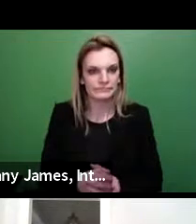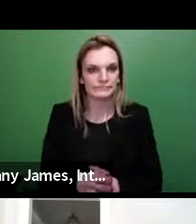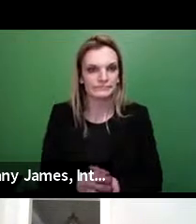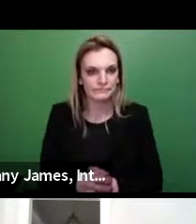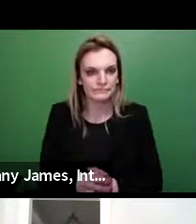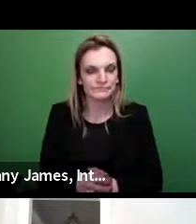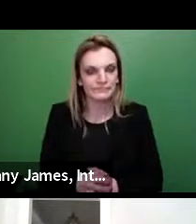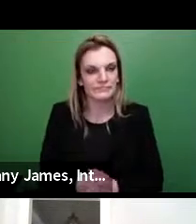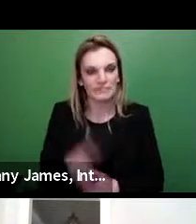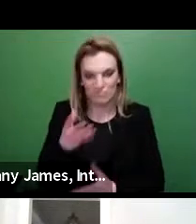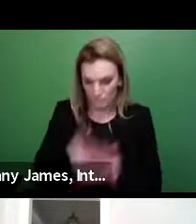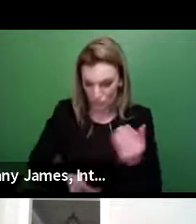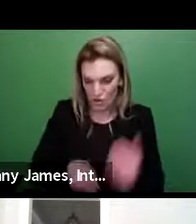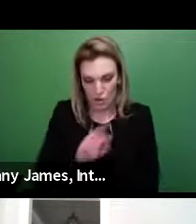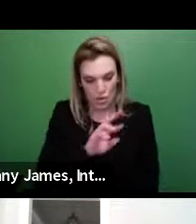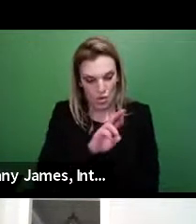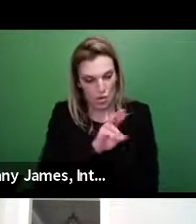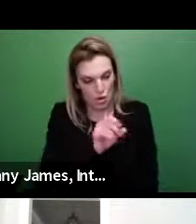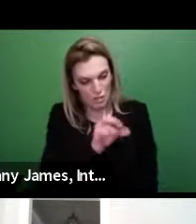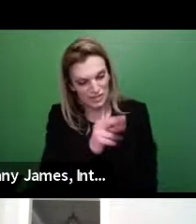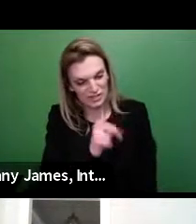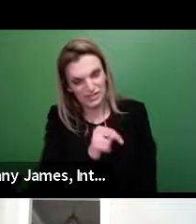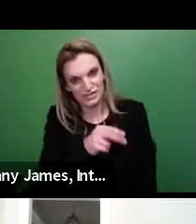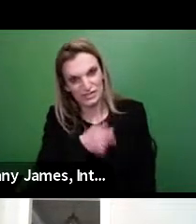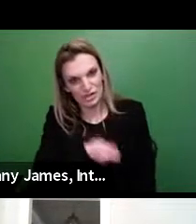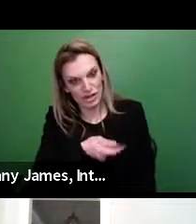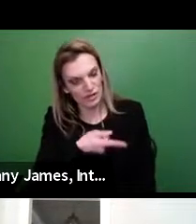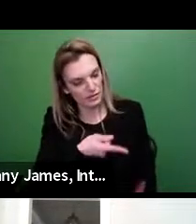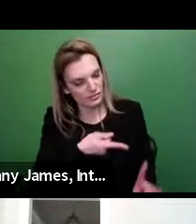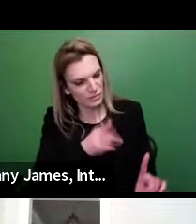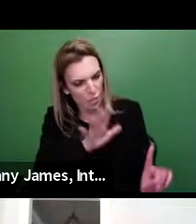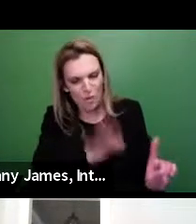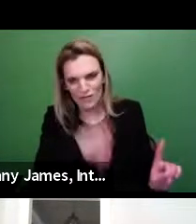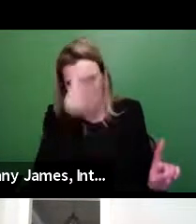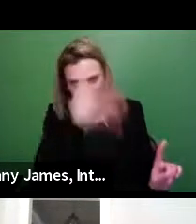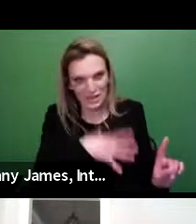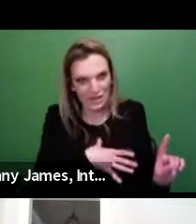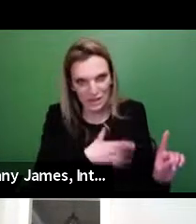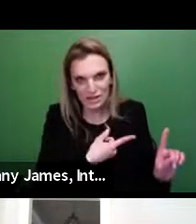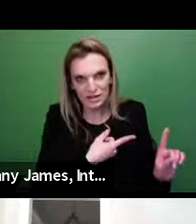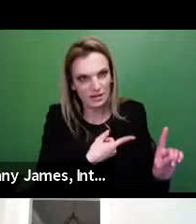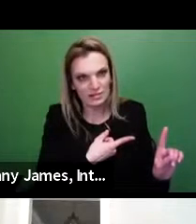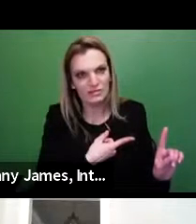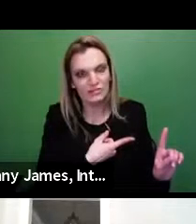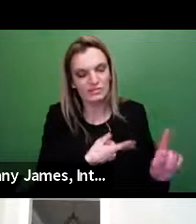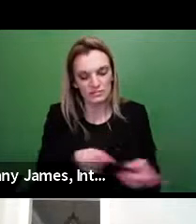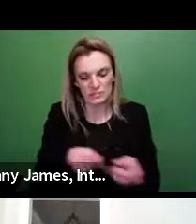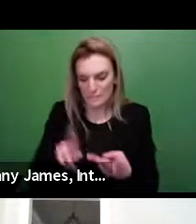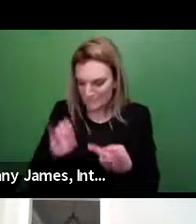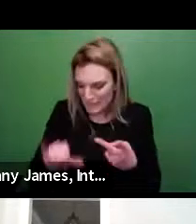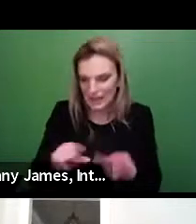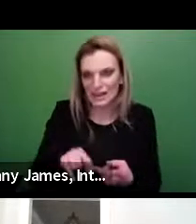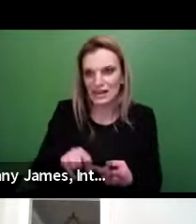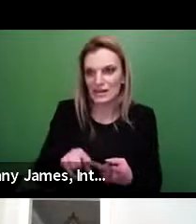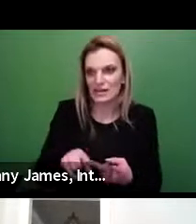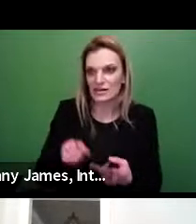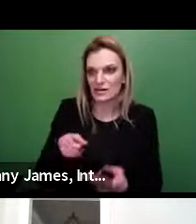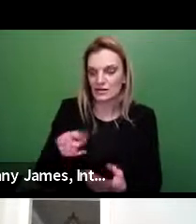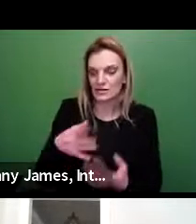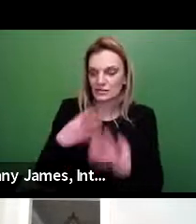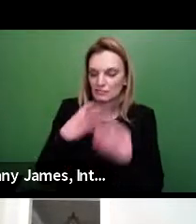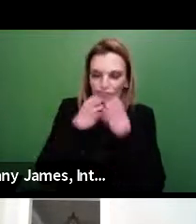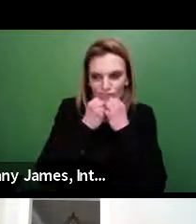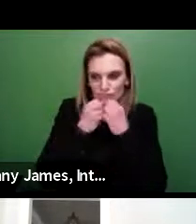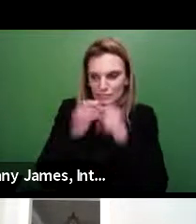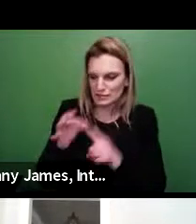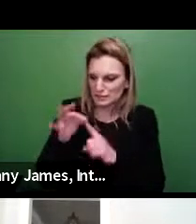We lost Judge Robeson, who was a great man. We lost Benny Napoleon, who was a very special human